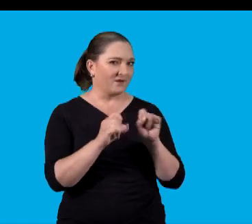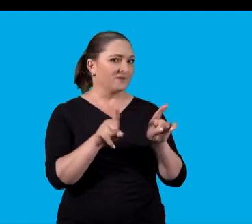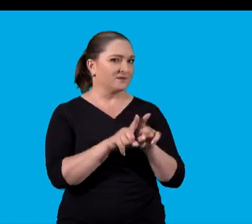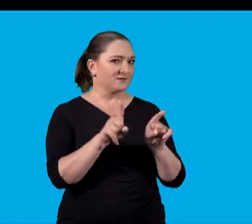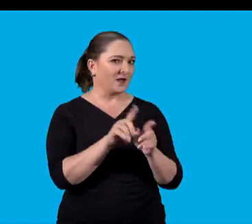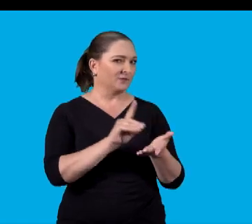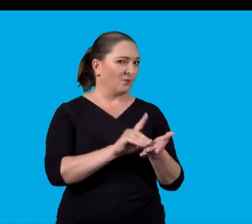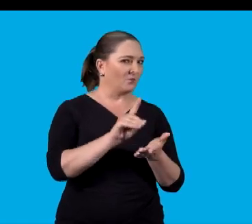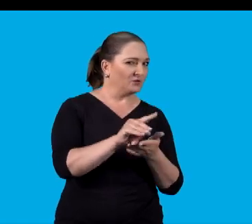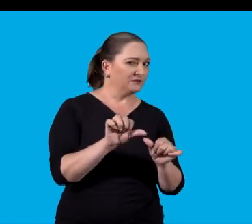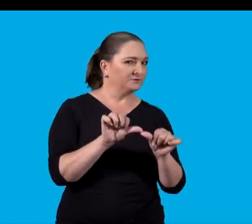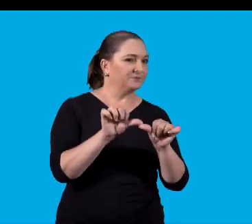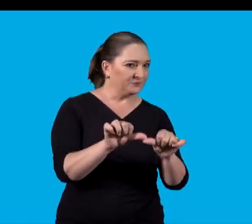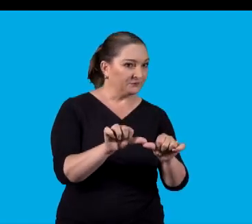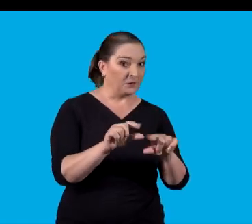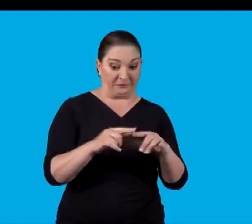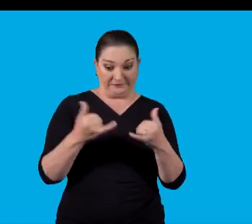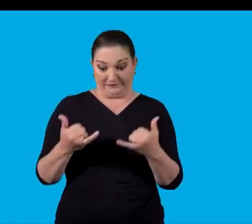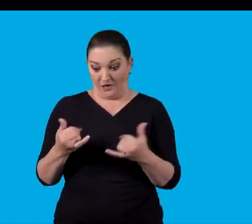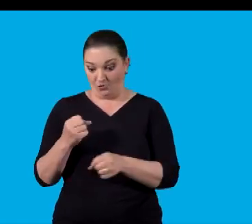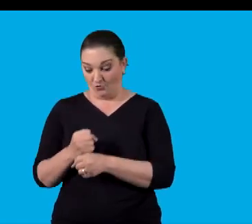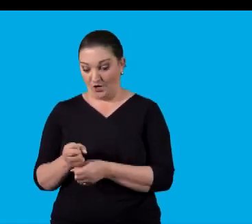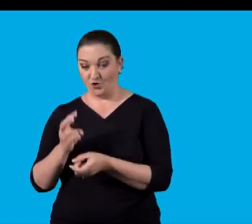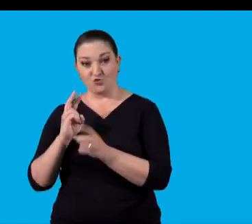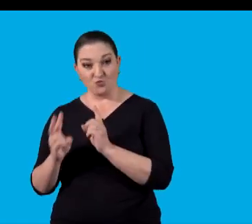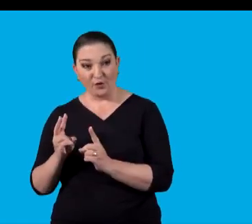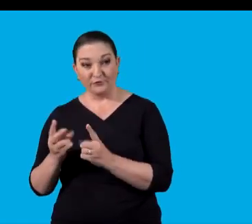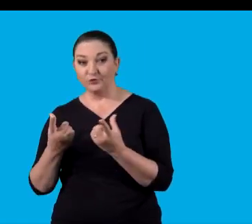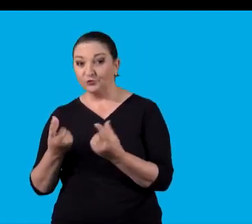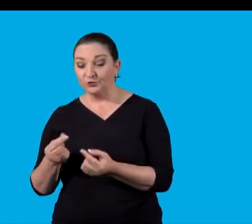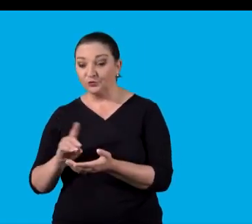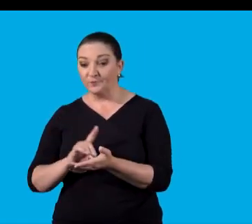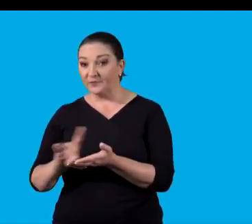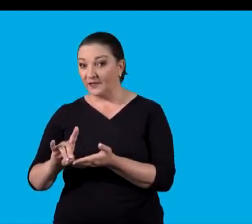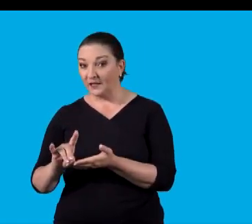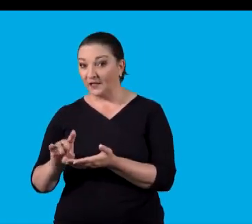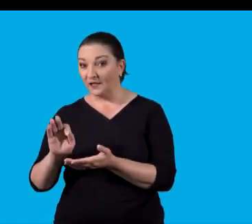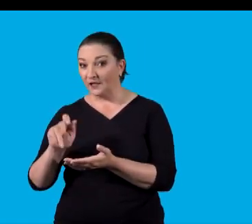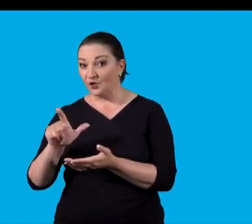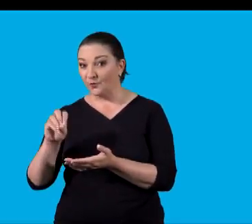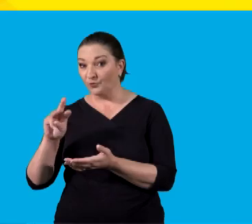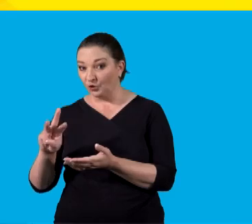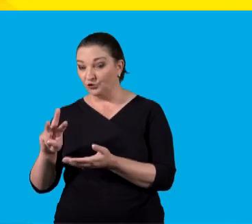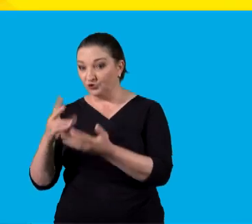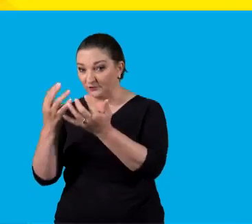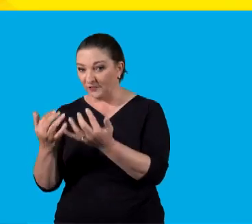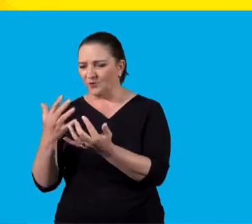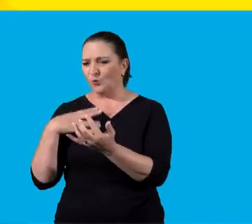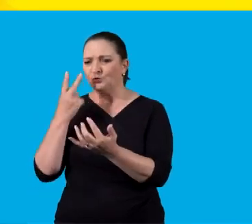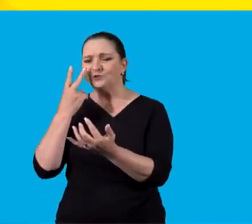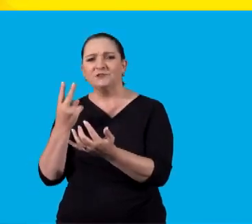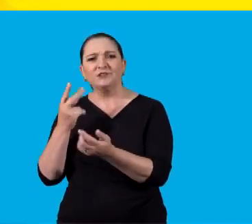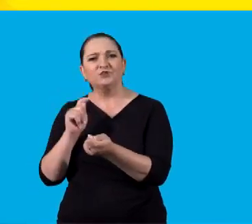also did the fixed deposit as well. So in grade 12 now, when we prepare the cash flow statement, we want to see